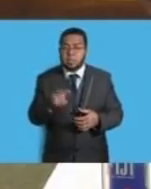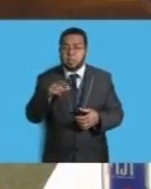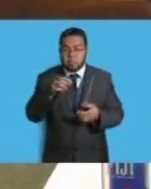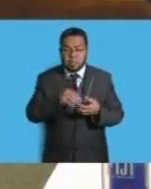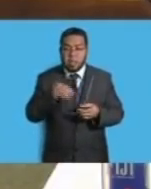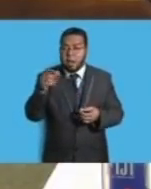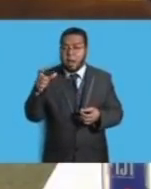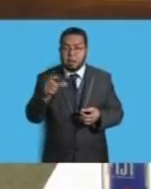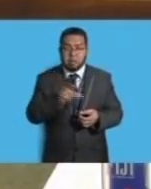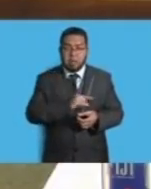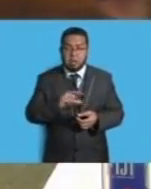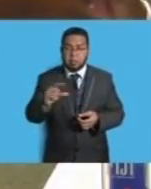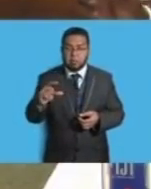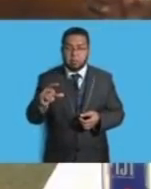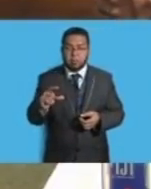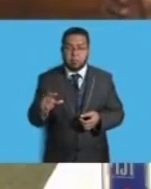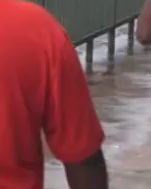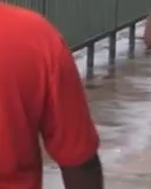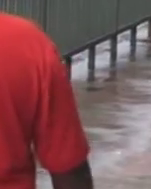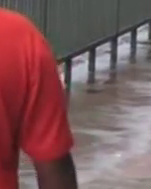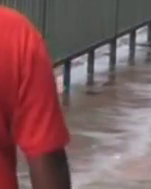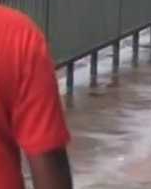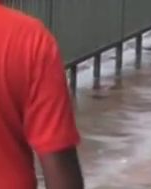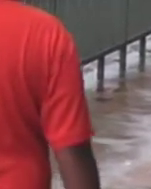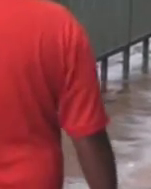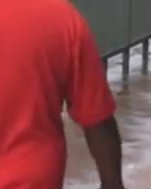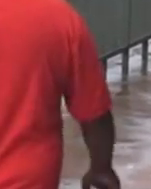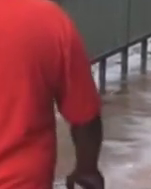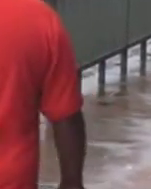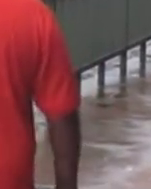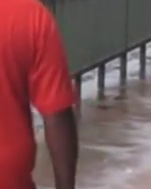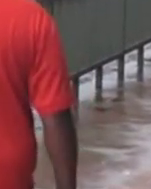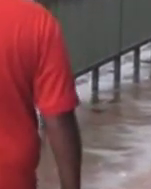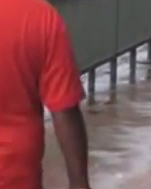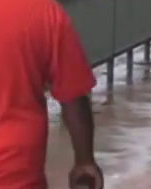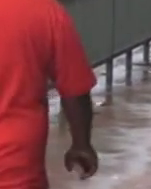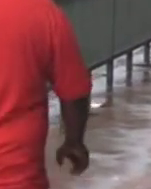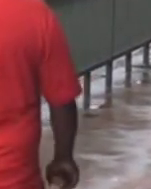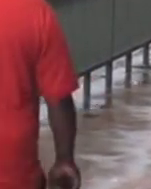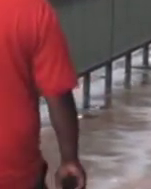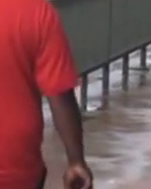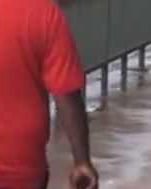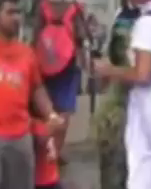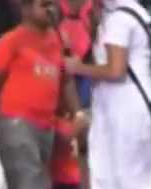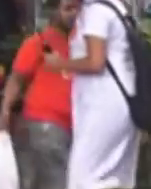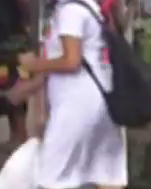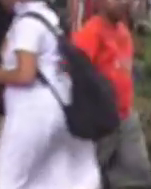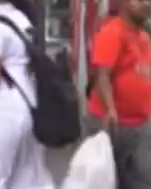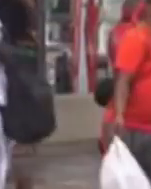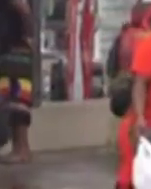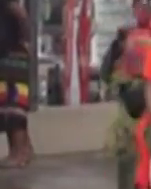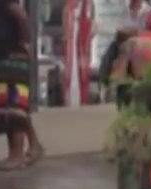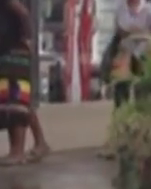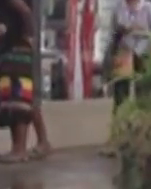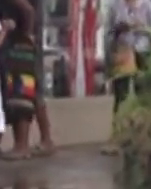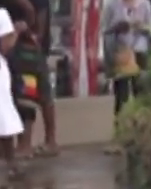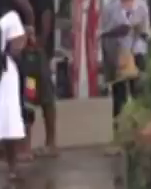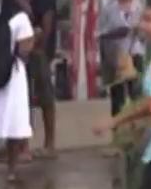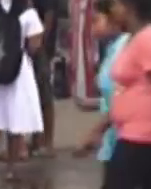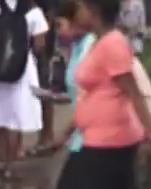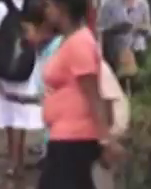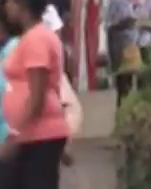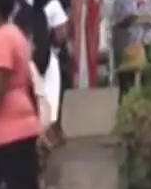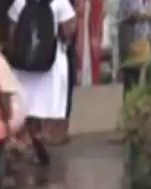advisory councillors working in Lambasa are campaigning for the Fiji First Party. Seruratu says advisory